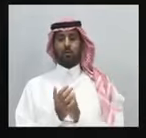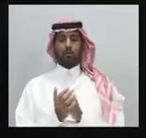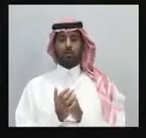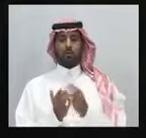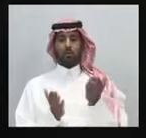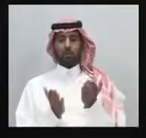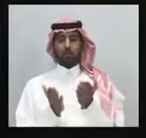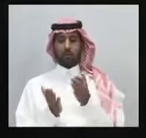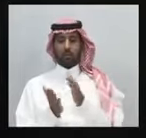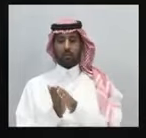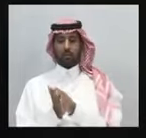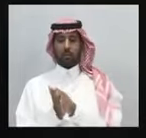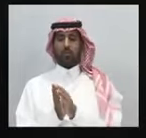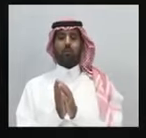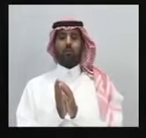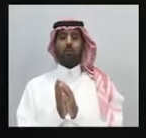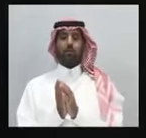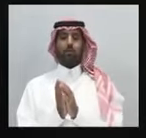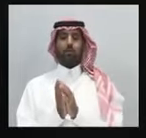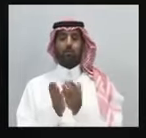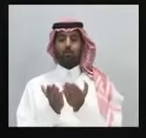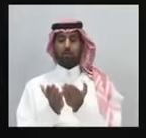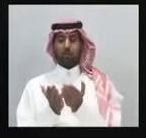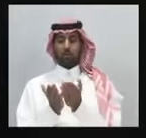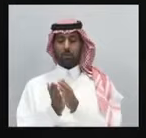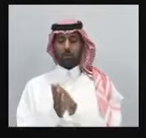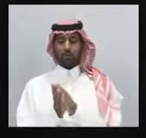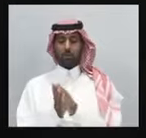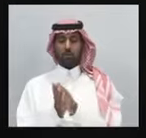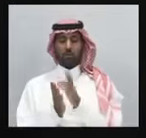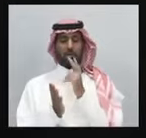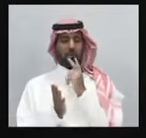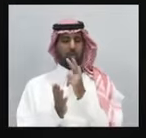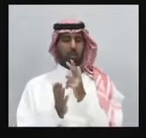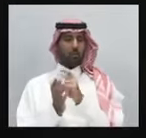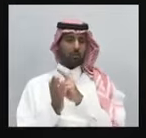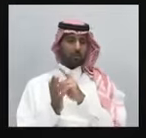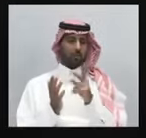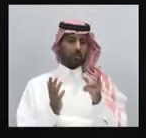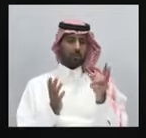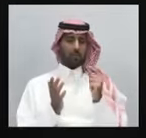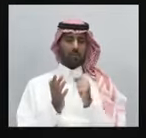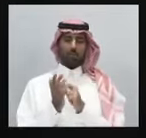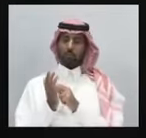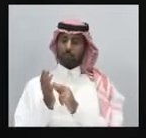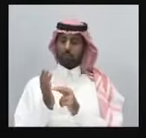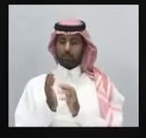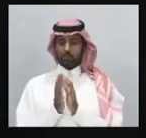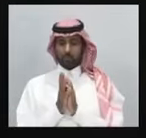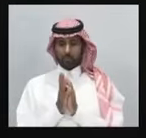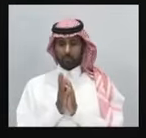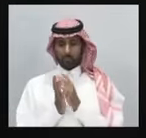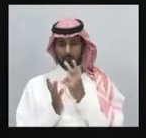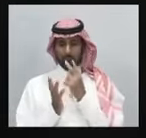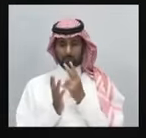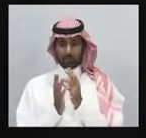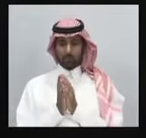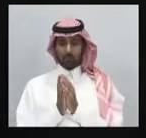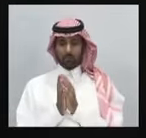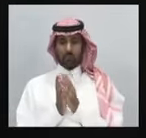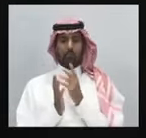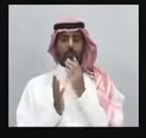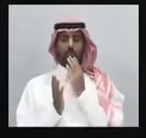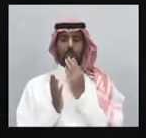resume. So let's read about it. What is a cover letter? A cover letter is